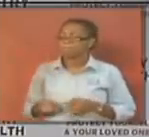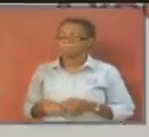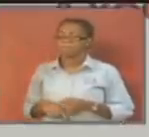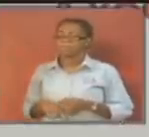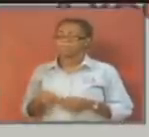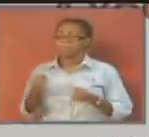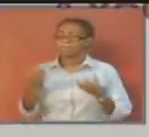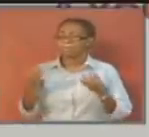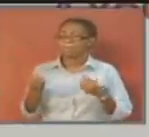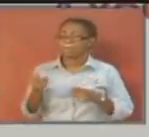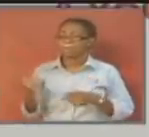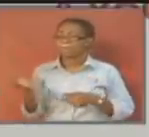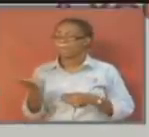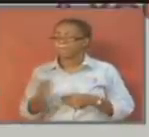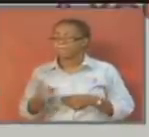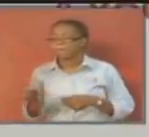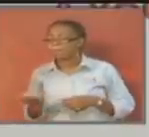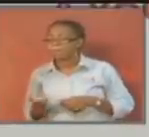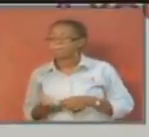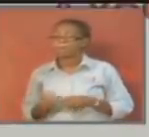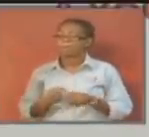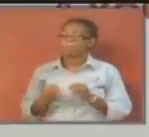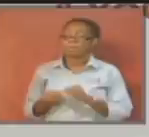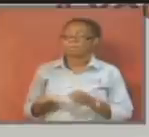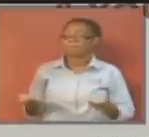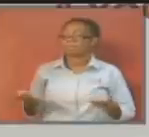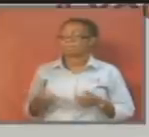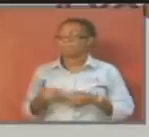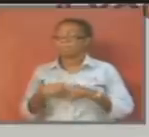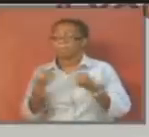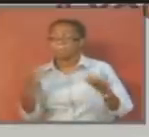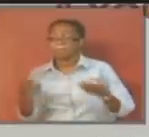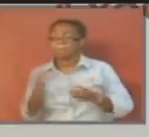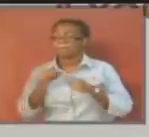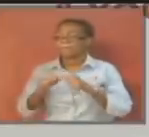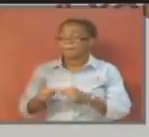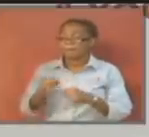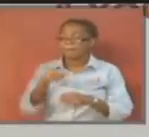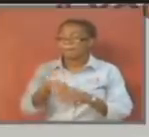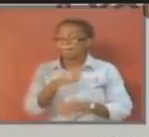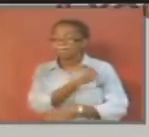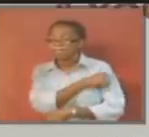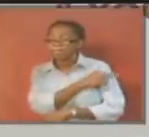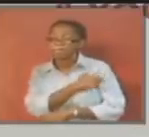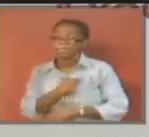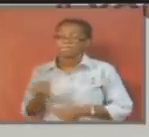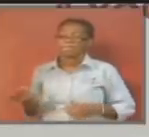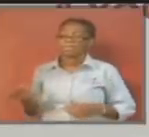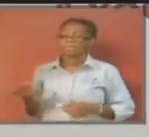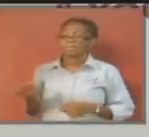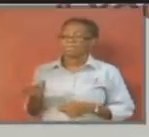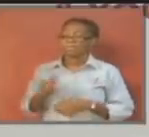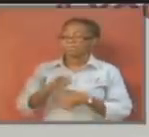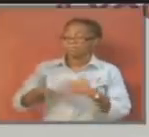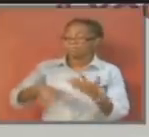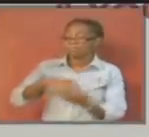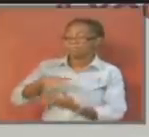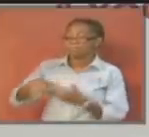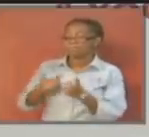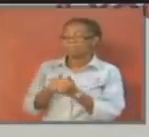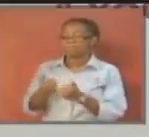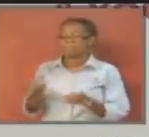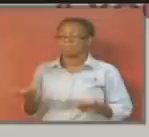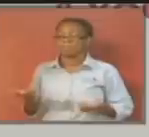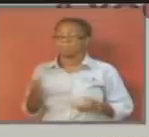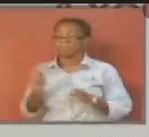least, the GMRTT is the service provider for transfers. I don't know in terms of the actual number of calls that they have been